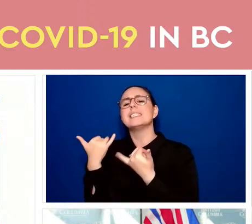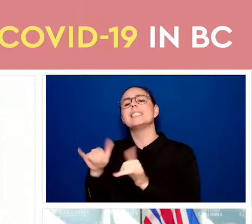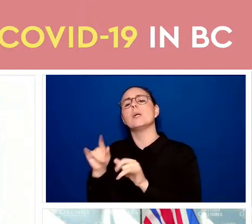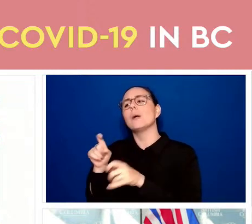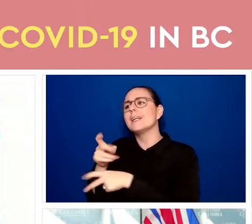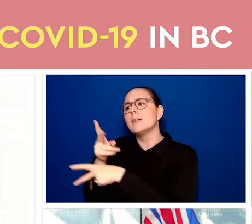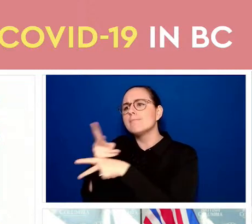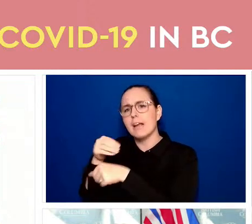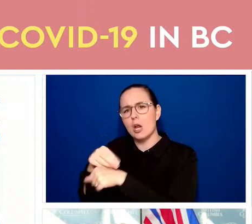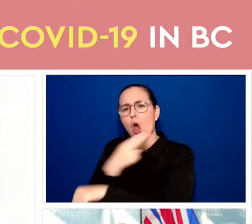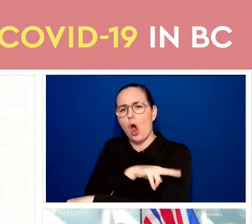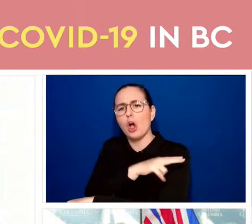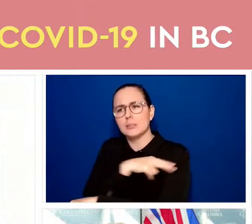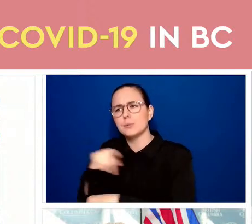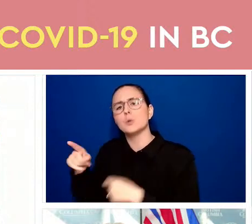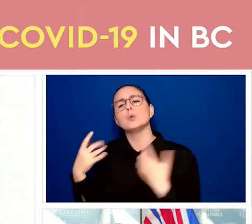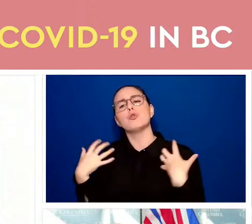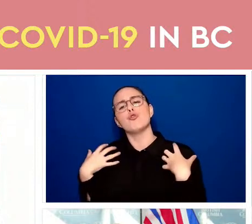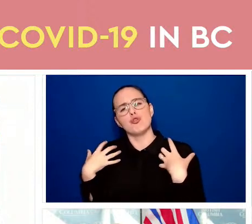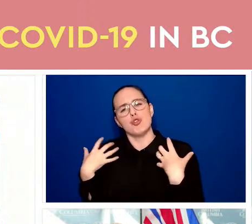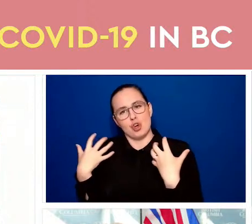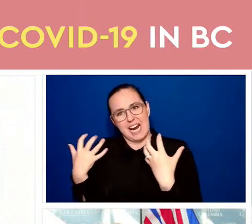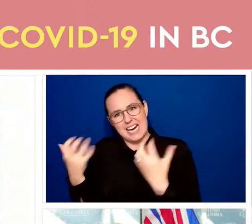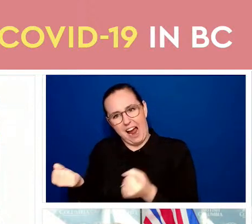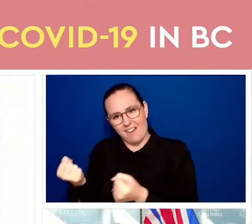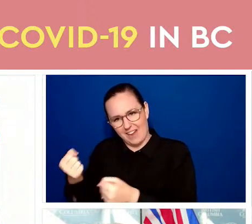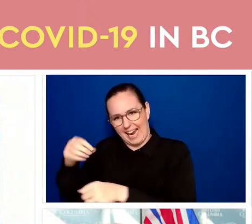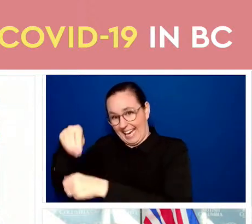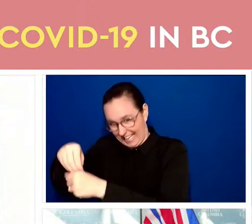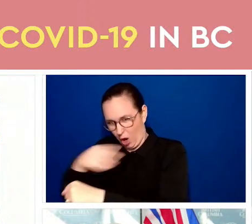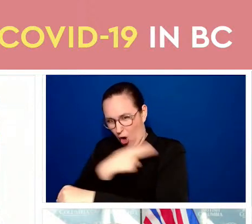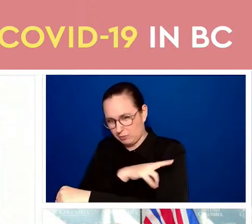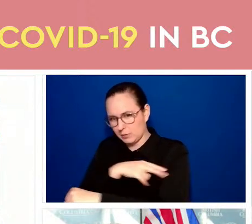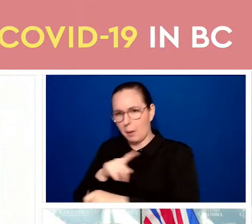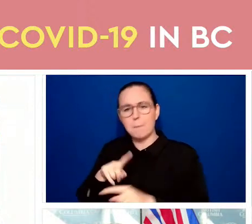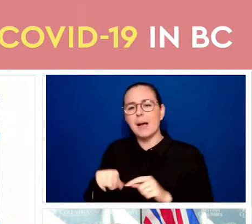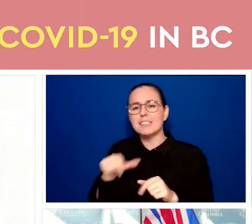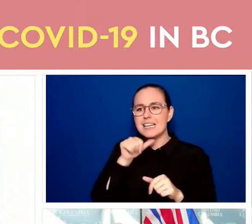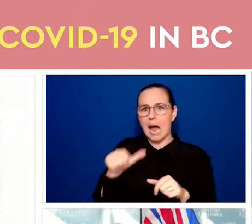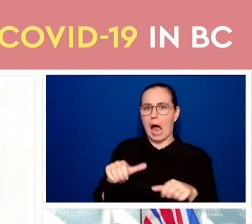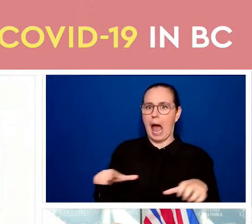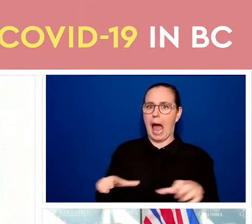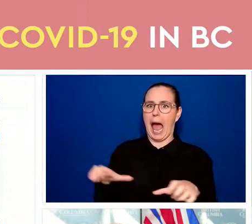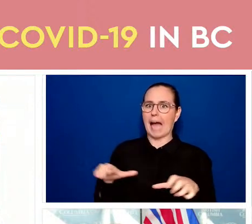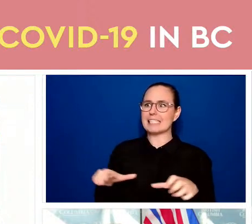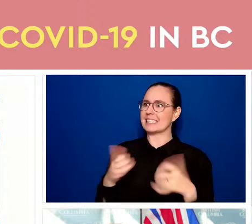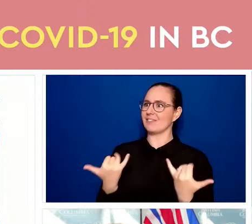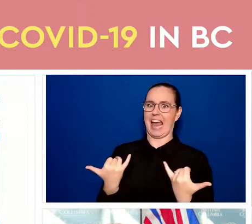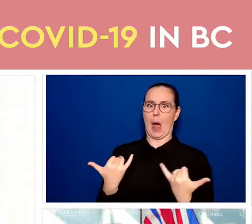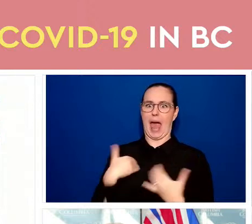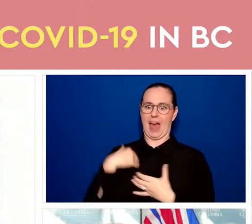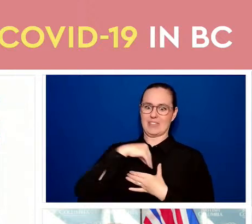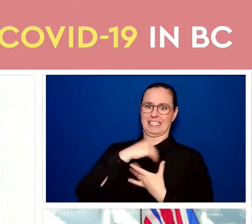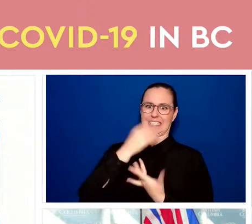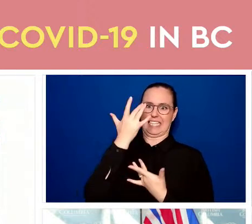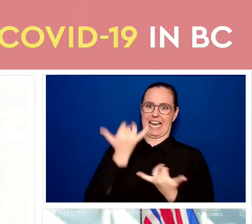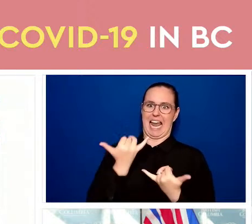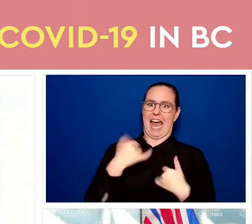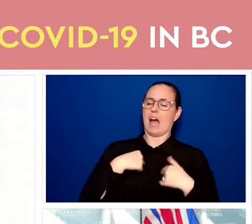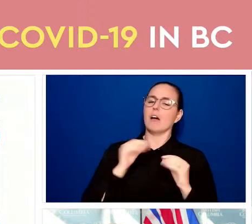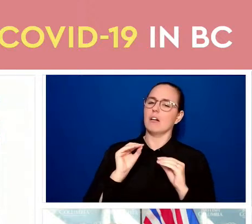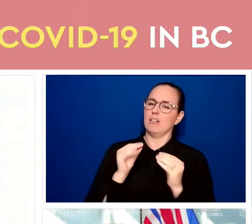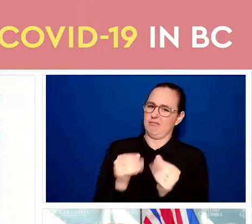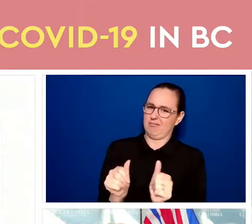are what we call recovered in hospital, but they're no longer one of our active cases. So they're no longer reported in